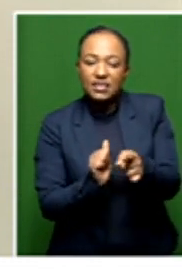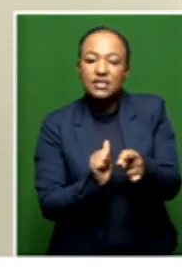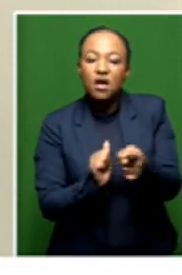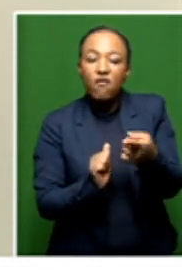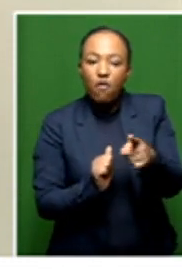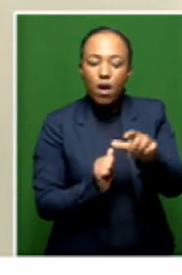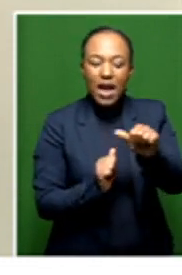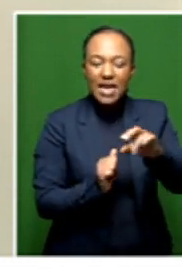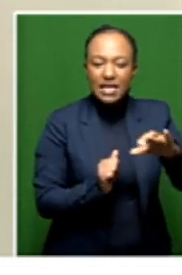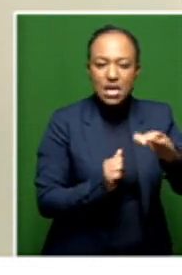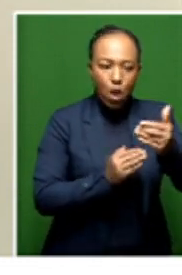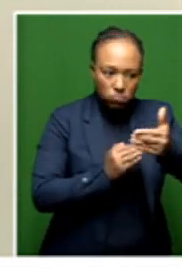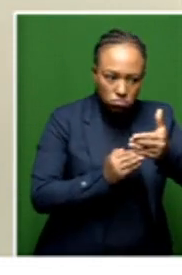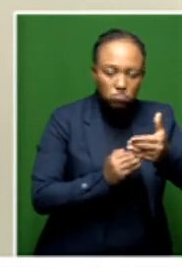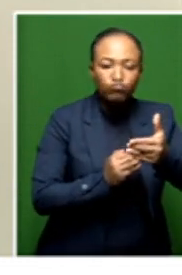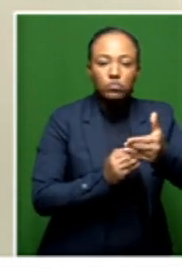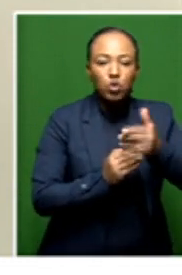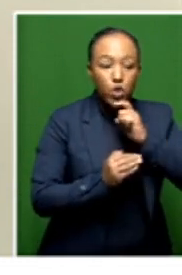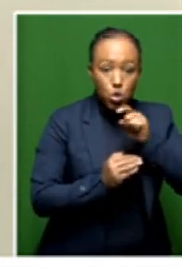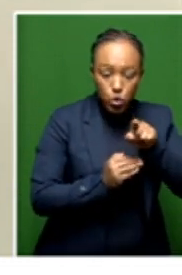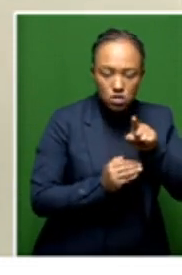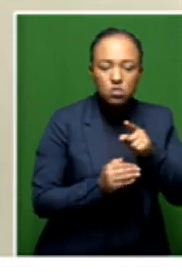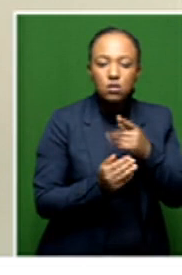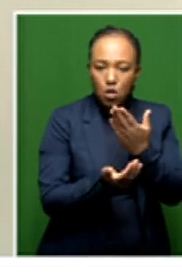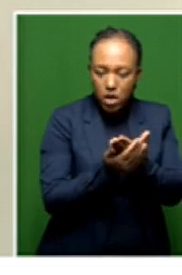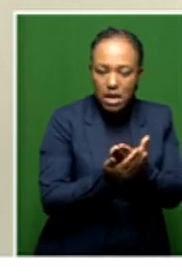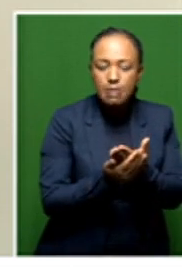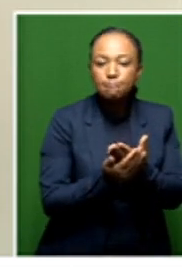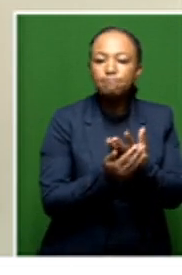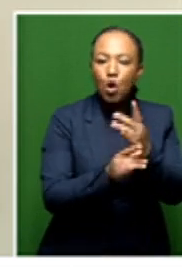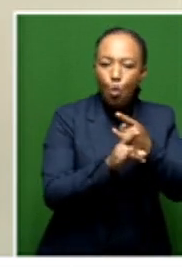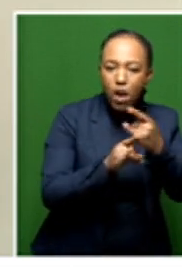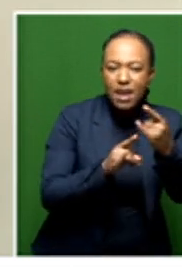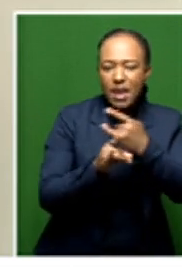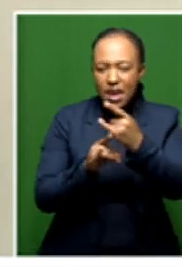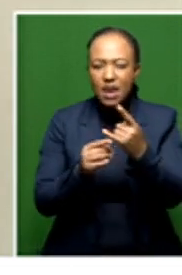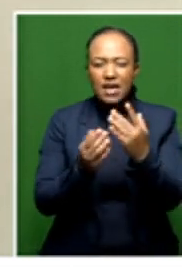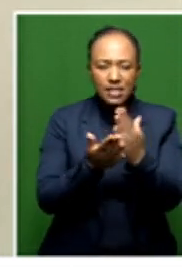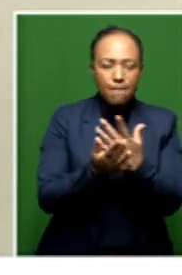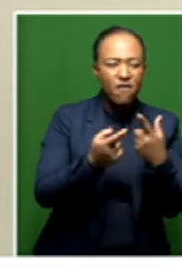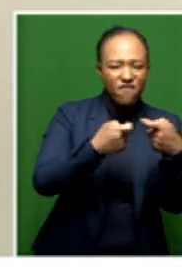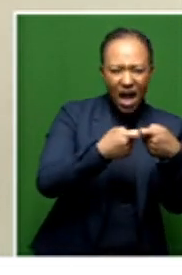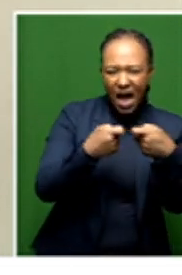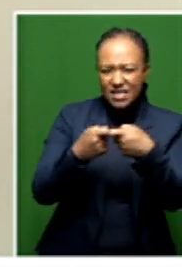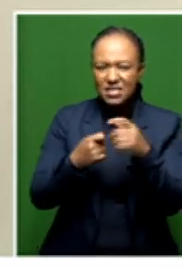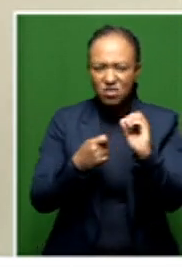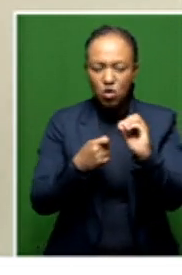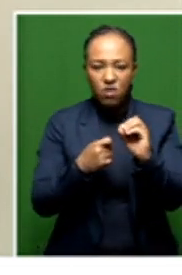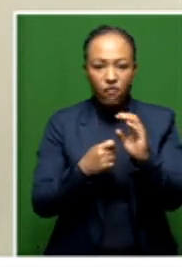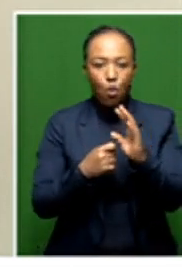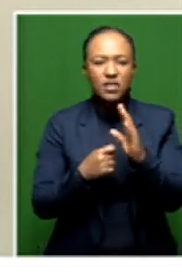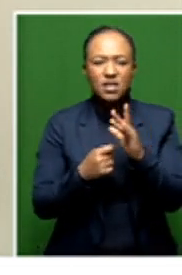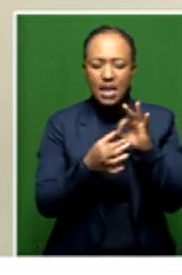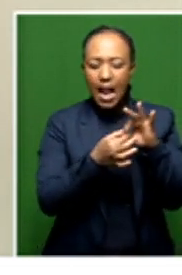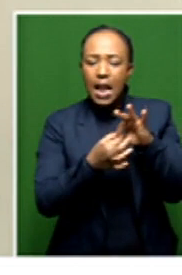to the African National Congress to win, to some extent, battles that are directed to us as workers in